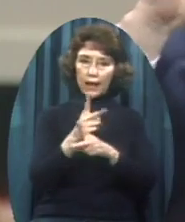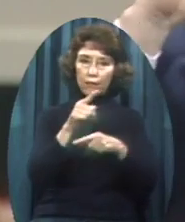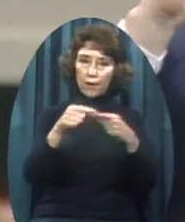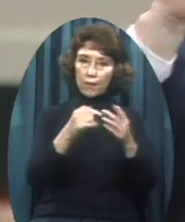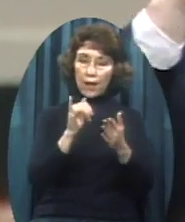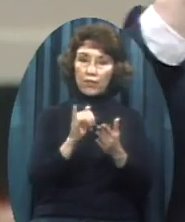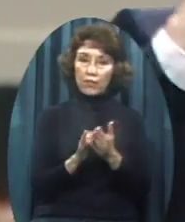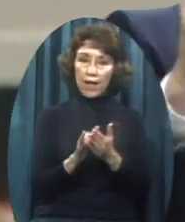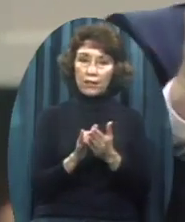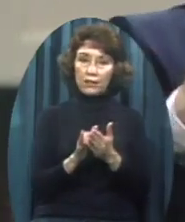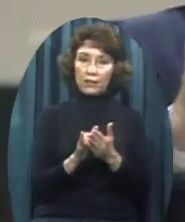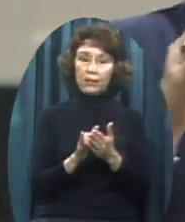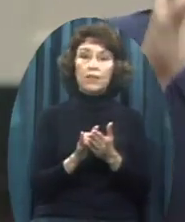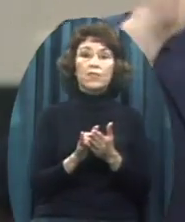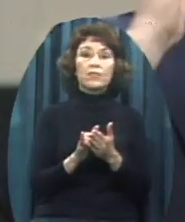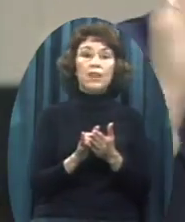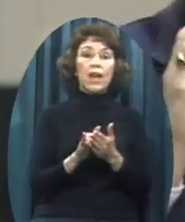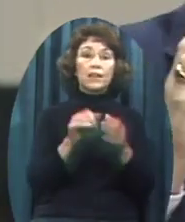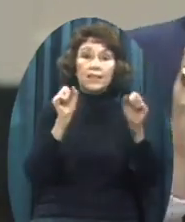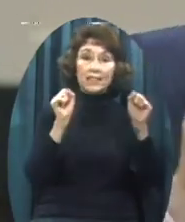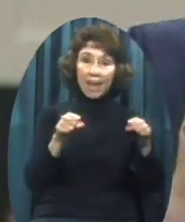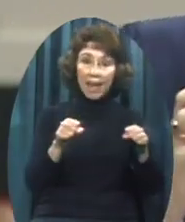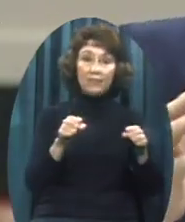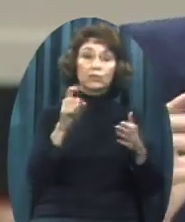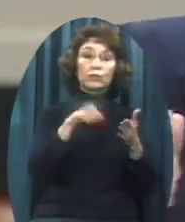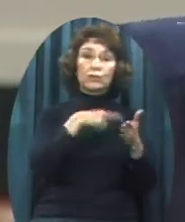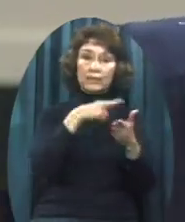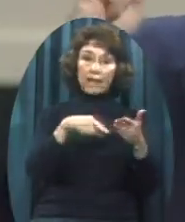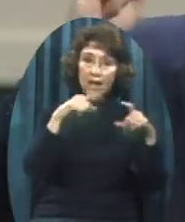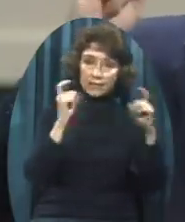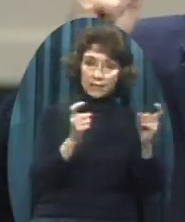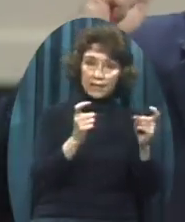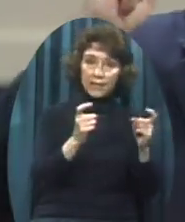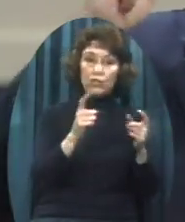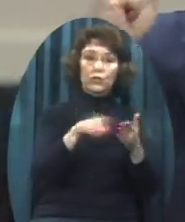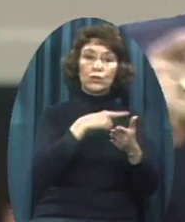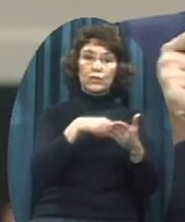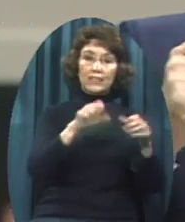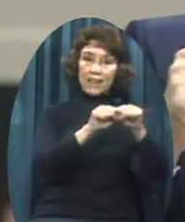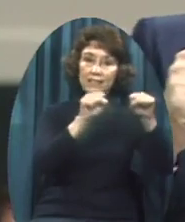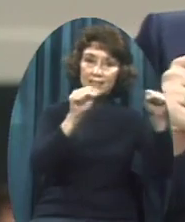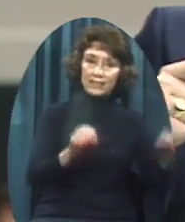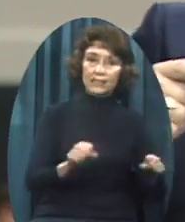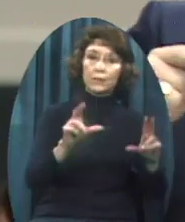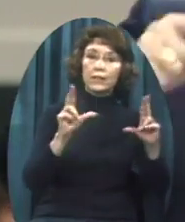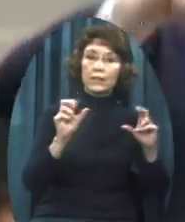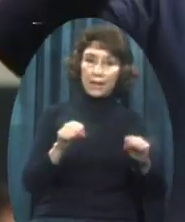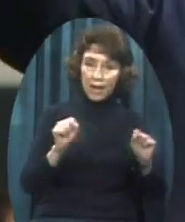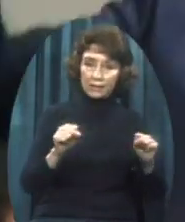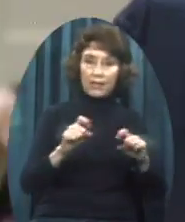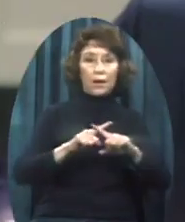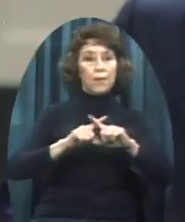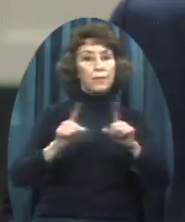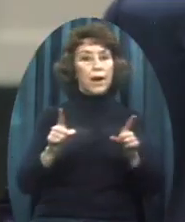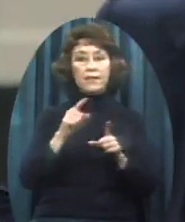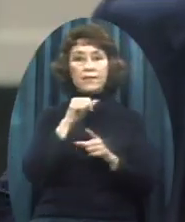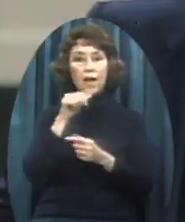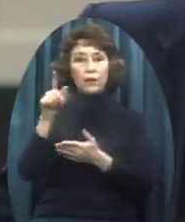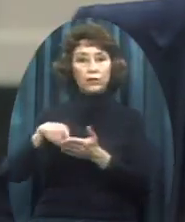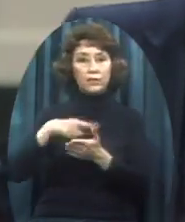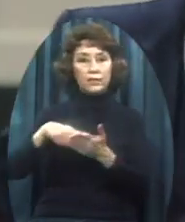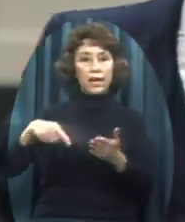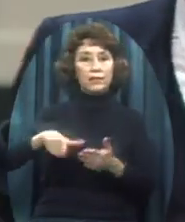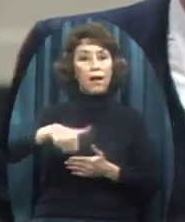we are dealing with systems and with sin in general, we're not attacking saints who may be in a particular